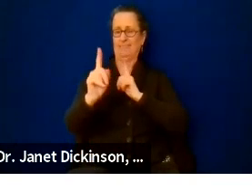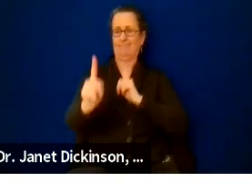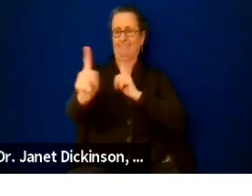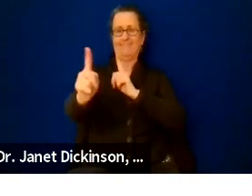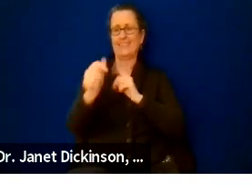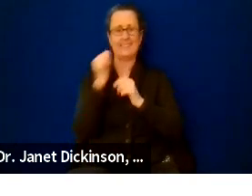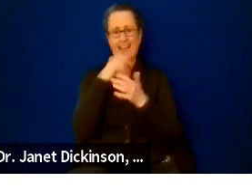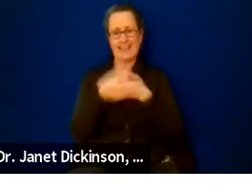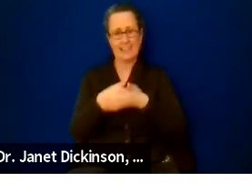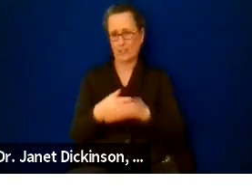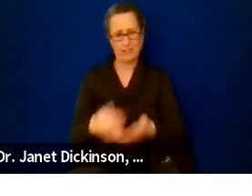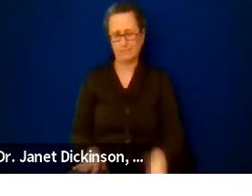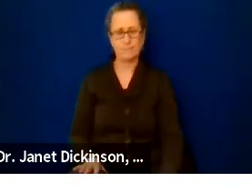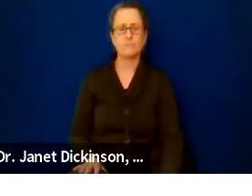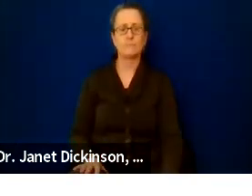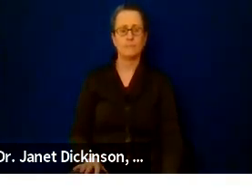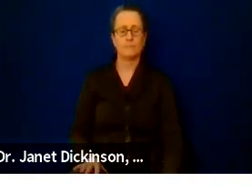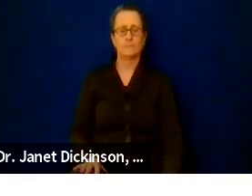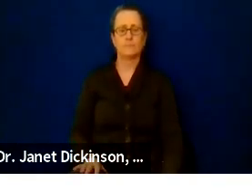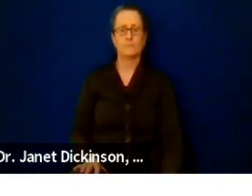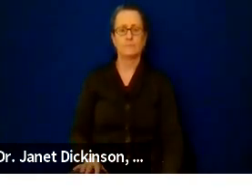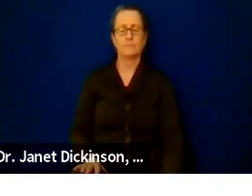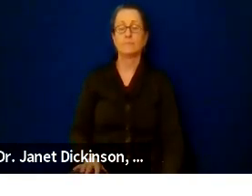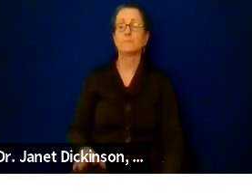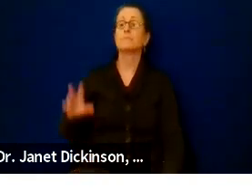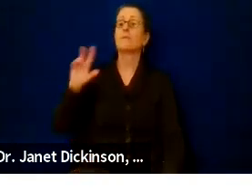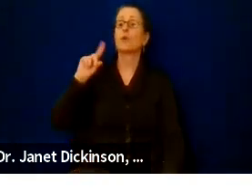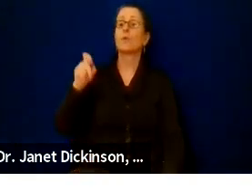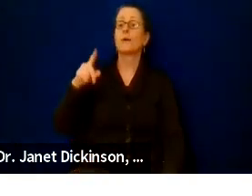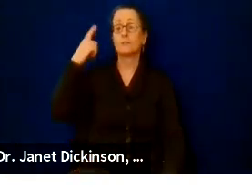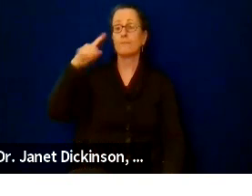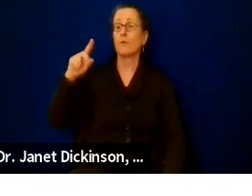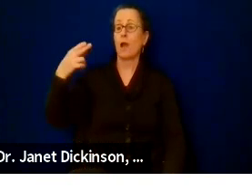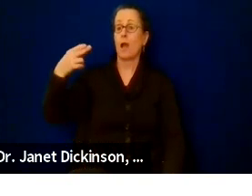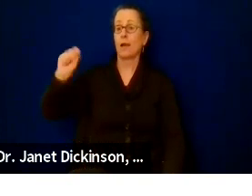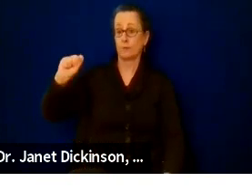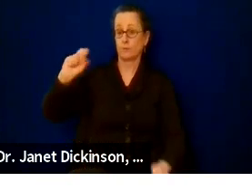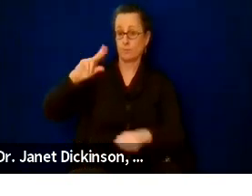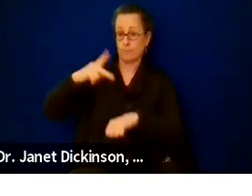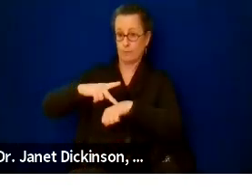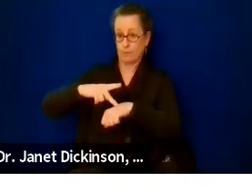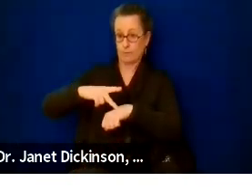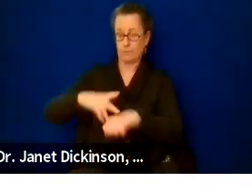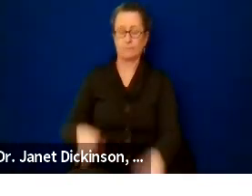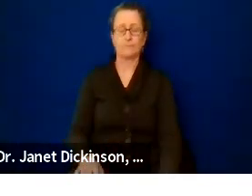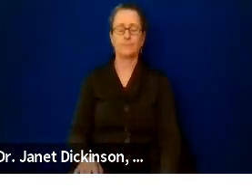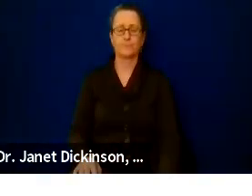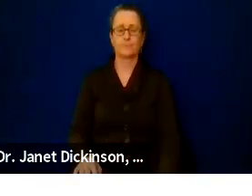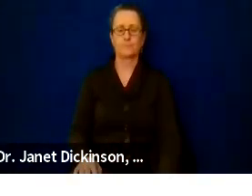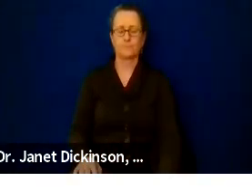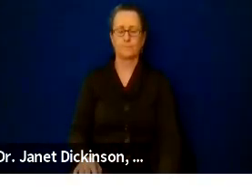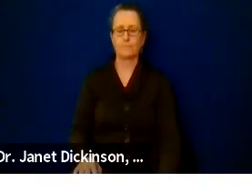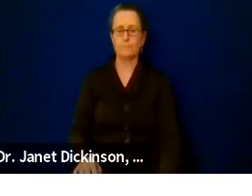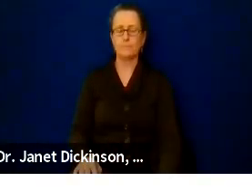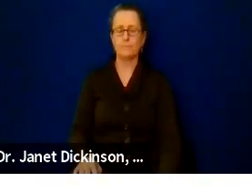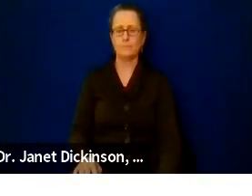Thanks, Dr. Houle. One of the questions I had for our high school principal, Principal Patnaud, is several parents asked, how will a high